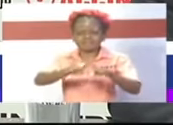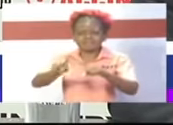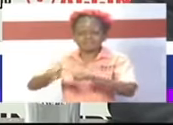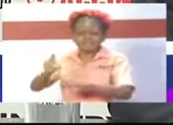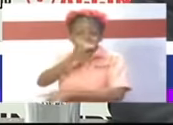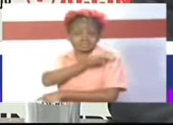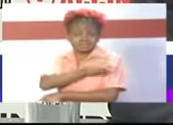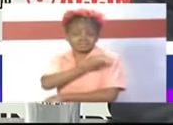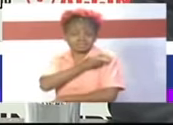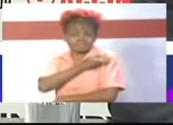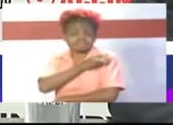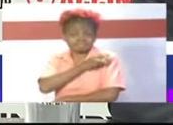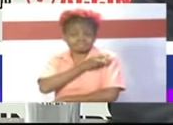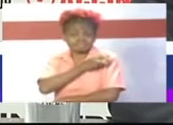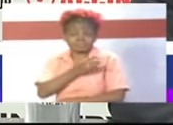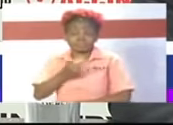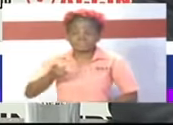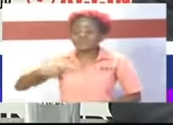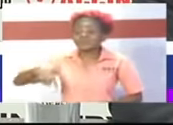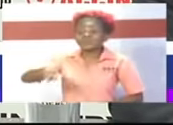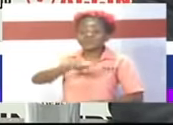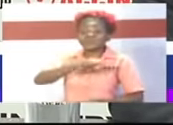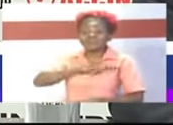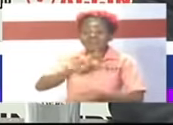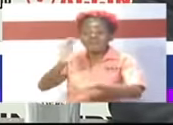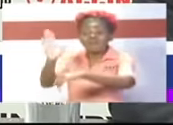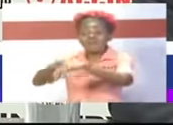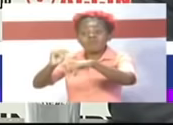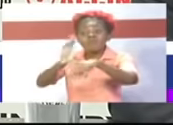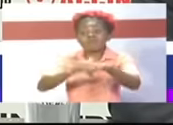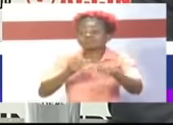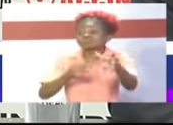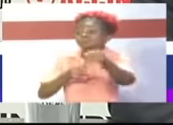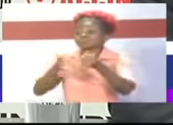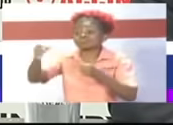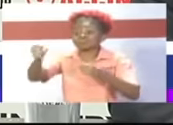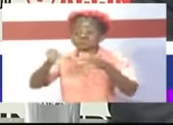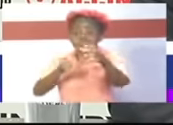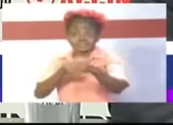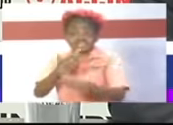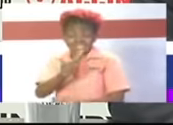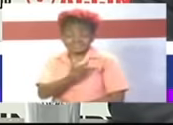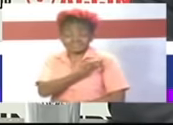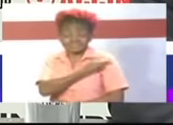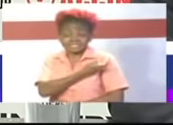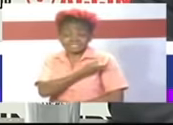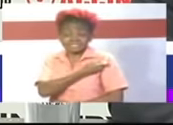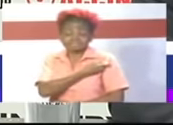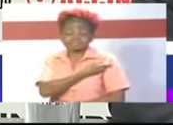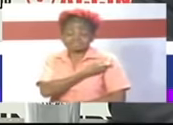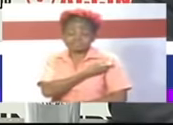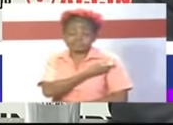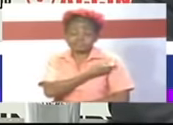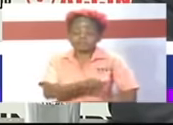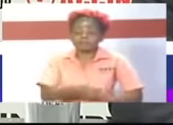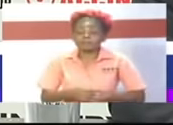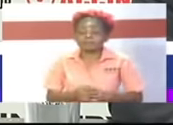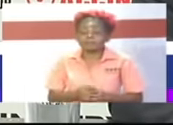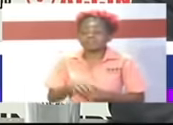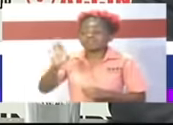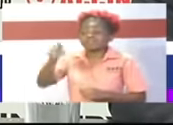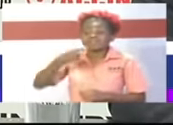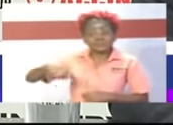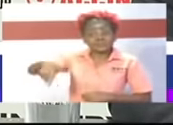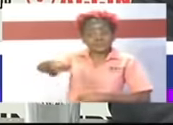via those clinics for their vaccination, for their additional primary dose of vaccination. And for those who are not in the public